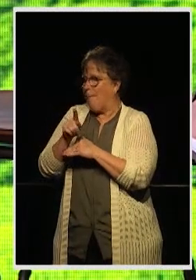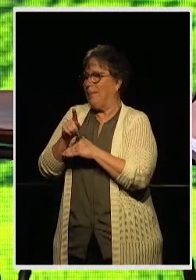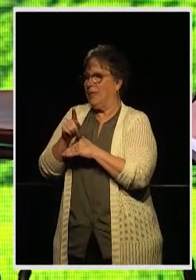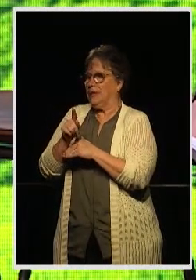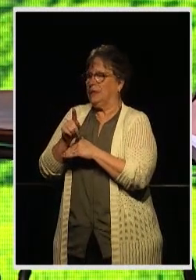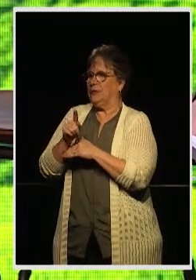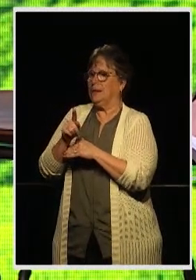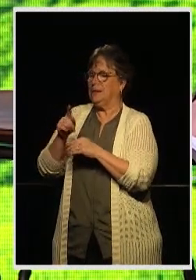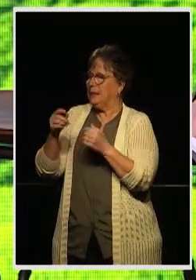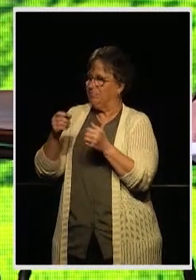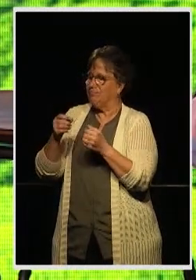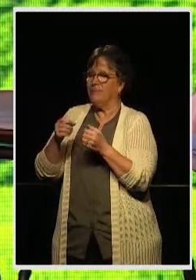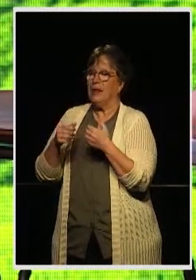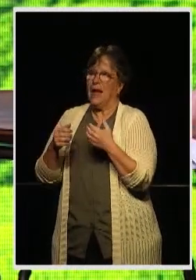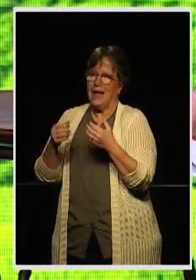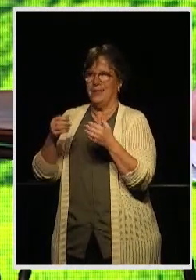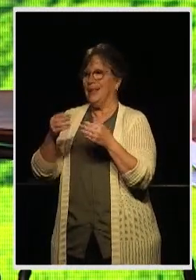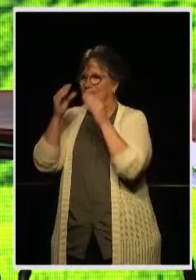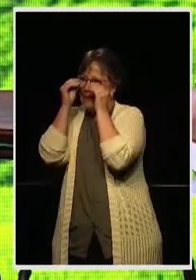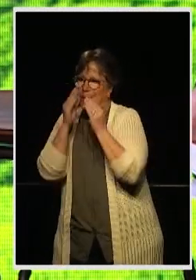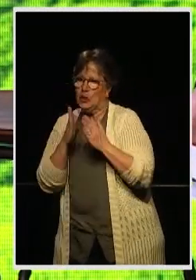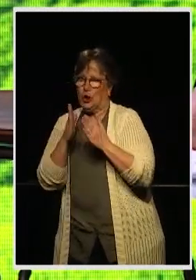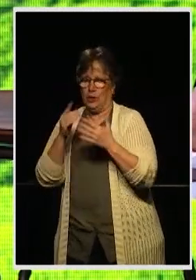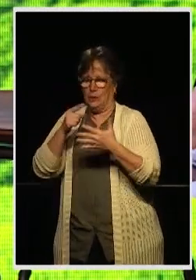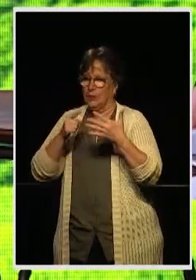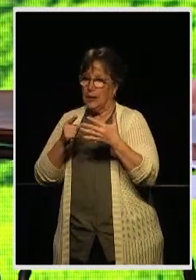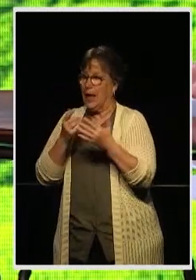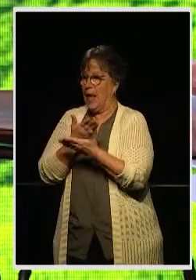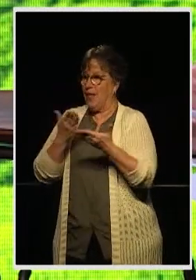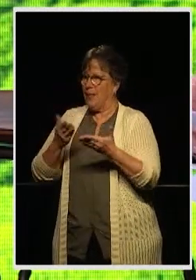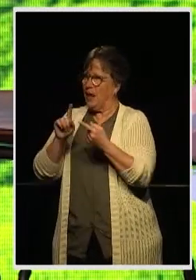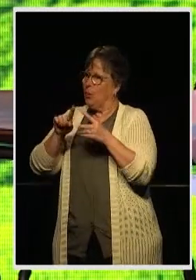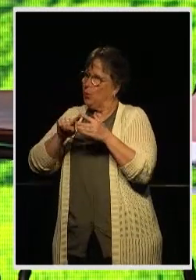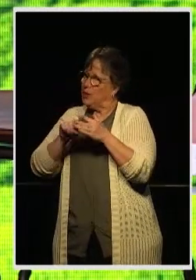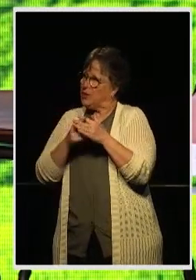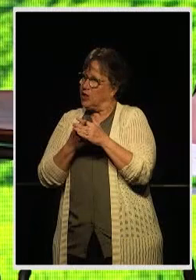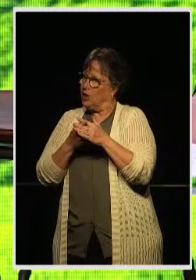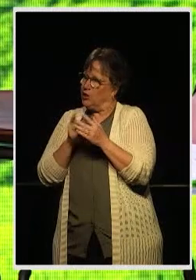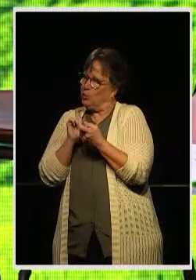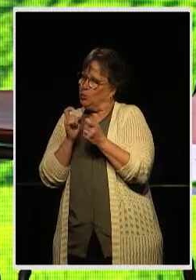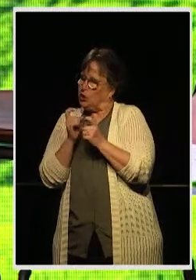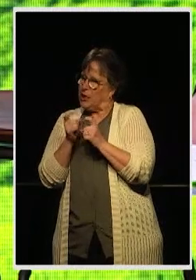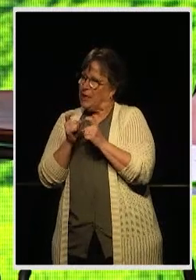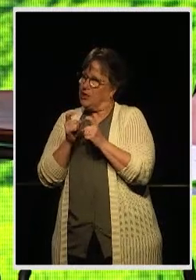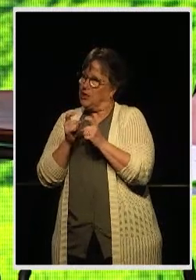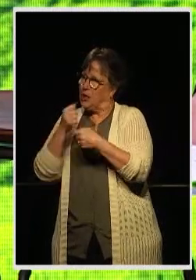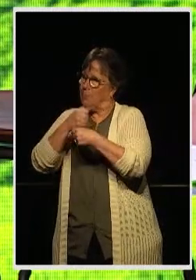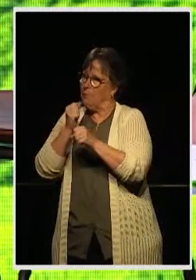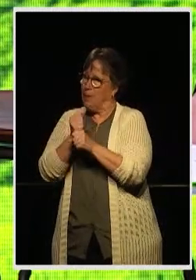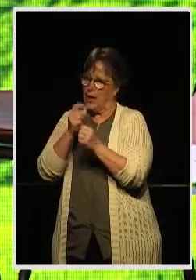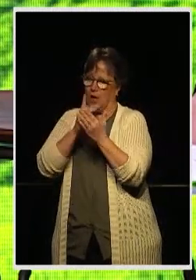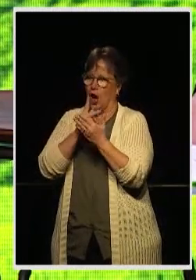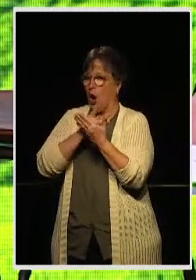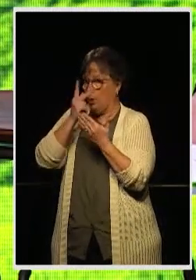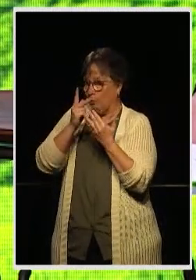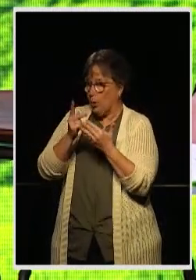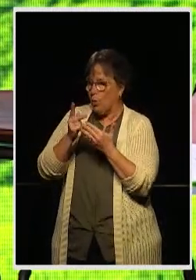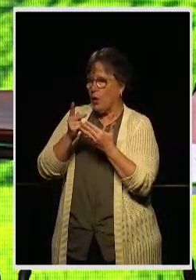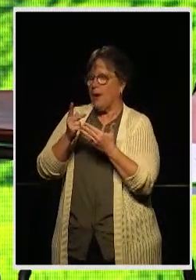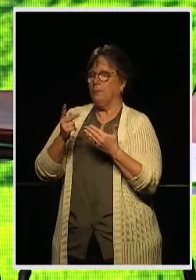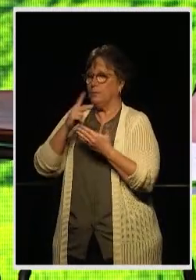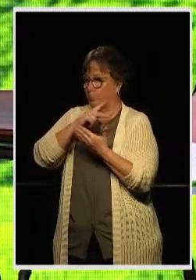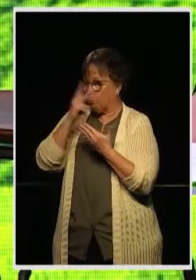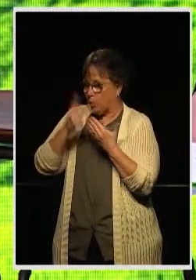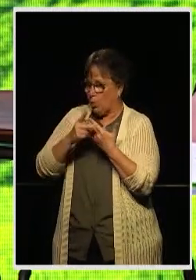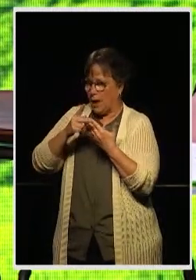faculty, and we start to shape our programs based upon that opportunity to learn from the folks who are